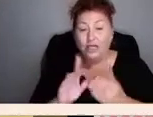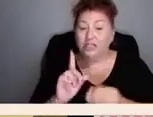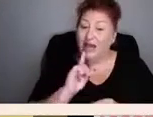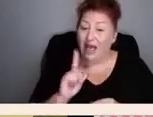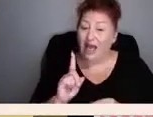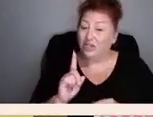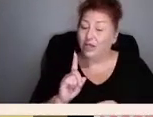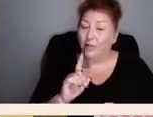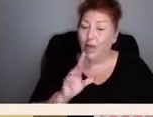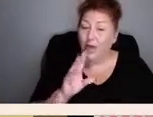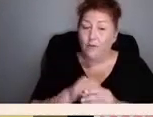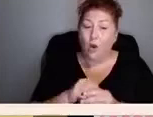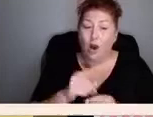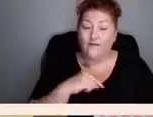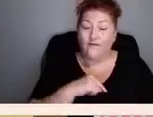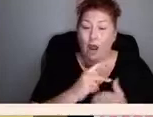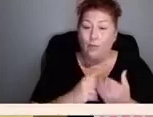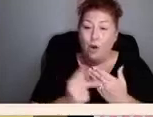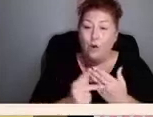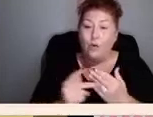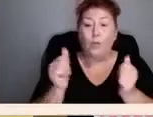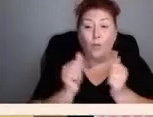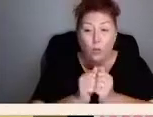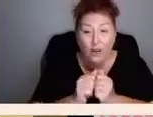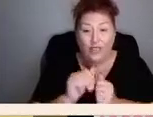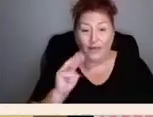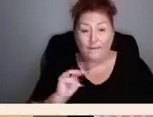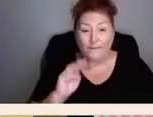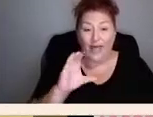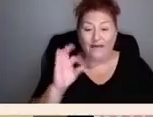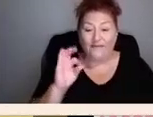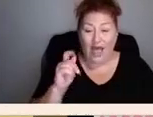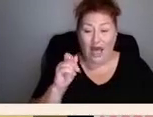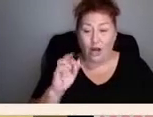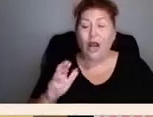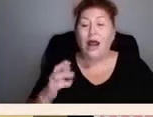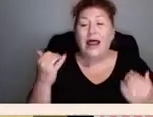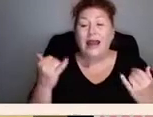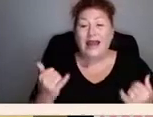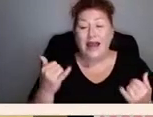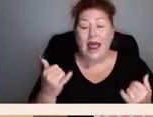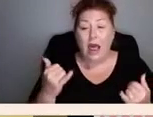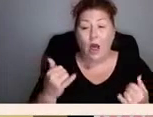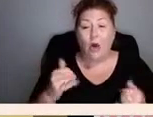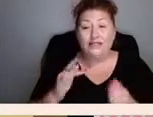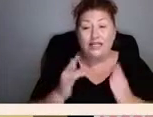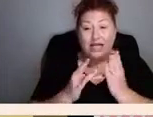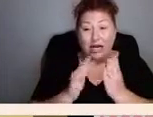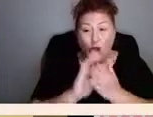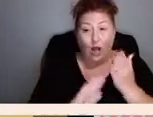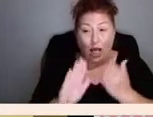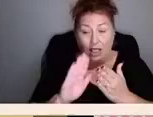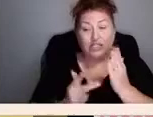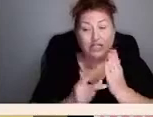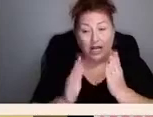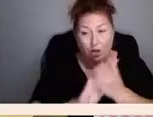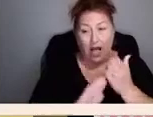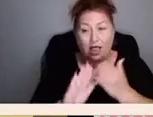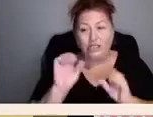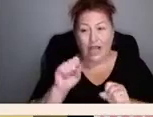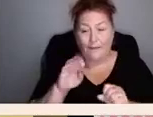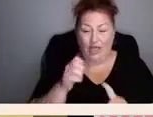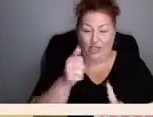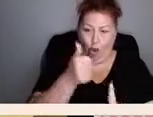been part of our program with McFadder. Now, as a technical colleges can be